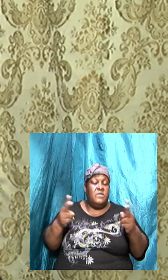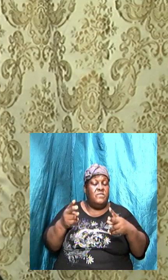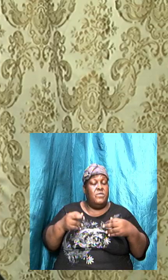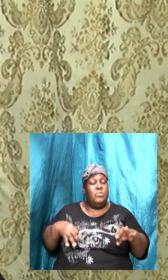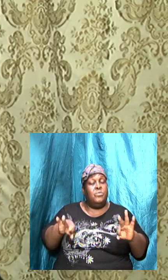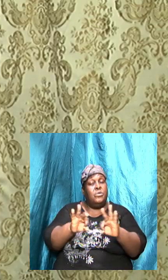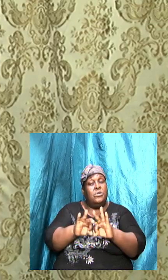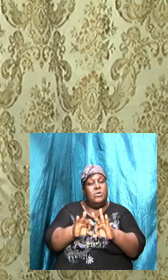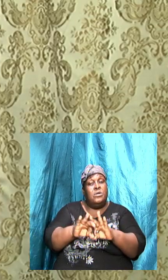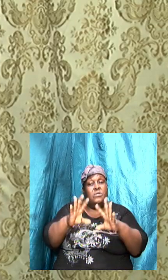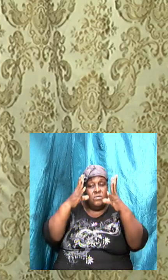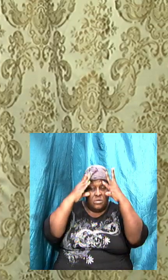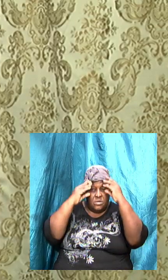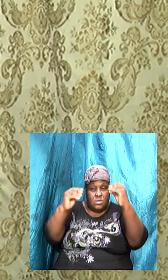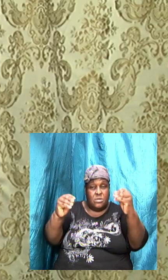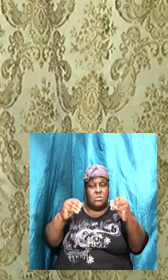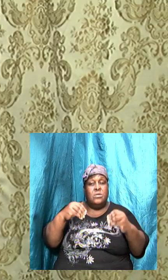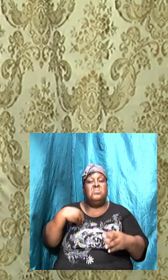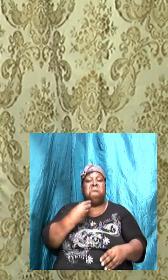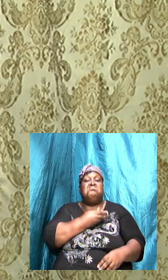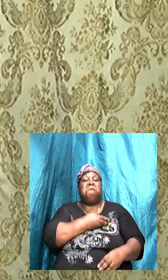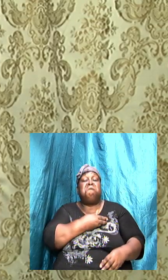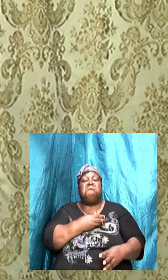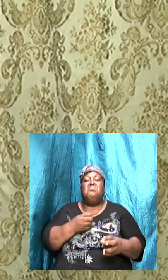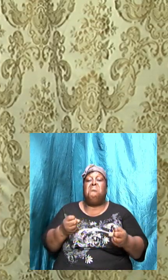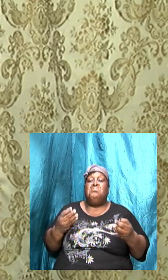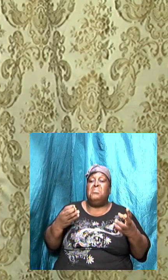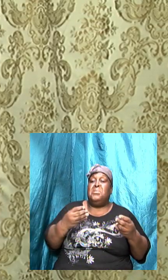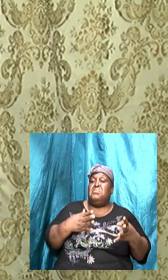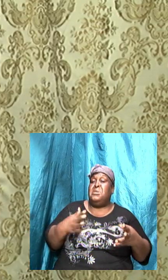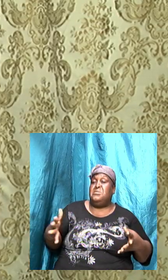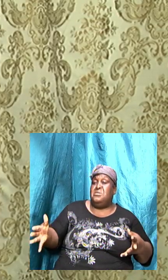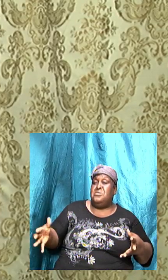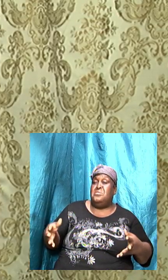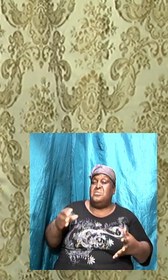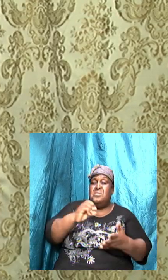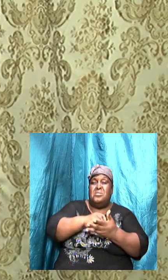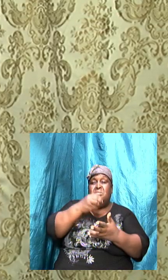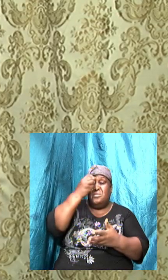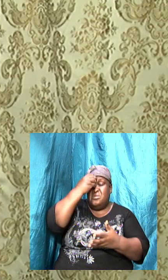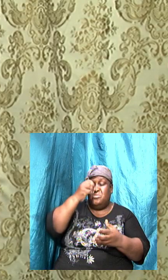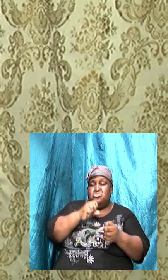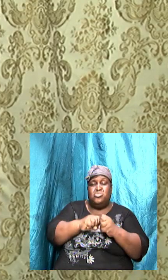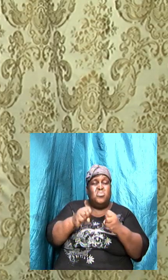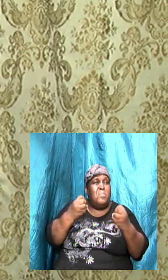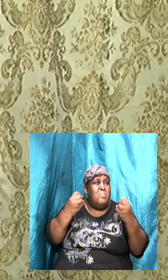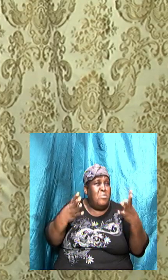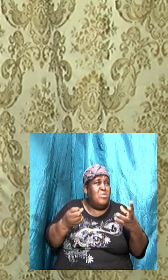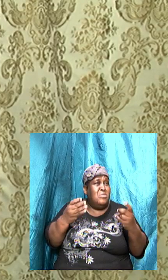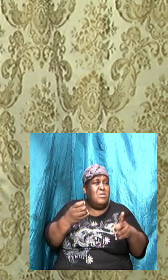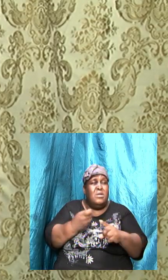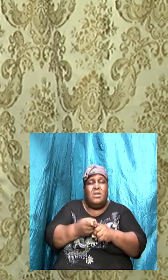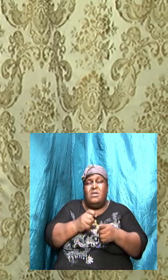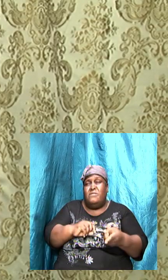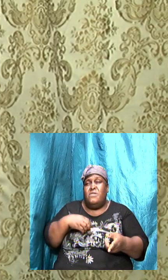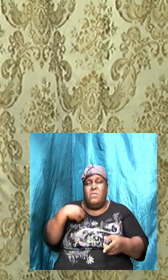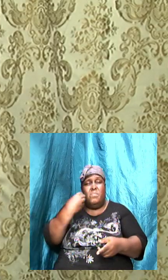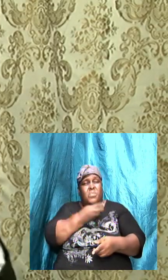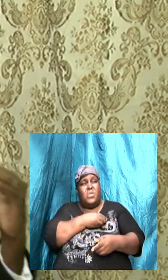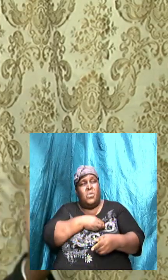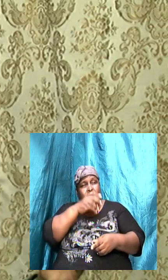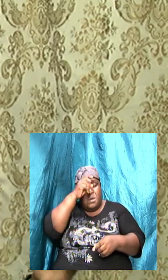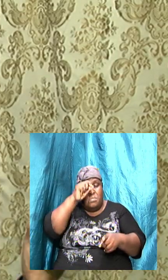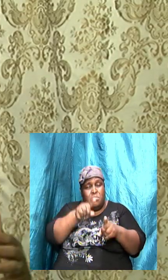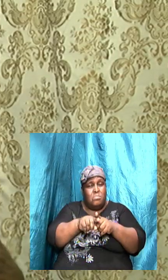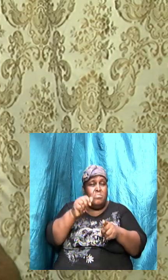because they teach us a lot, right? We learn so much from our brothers and sisters in the